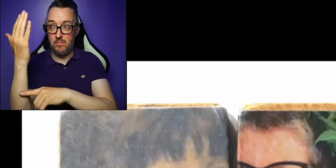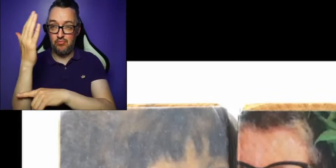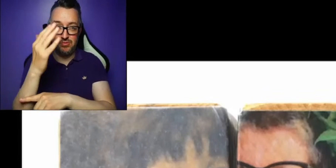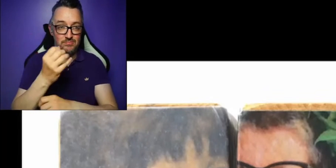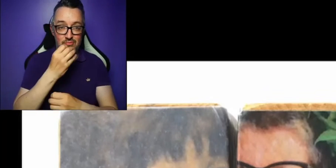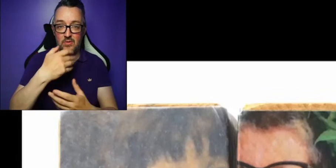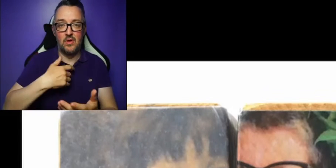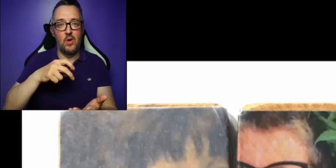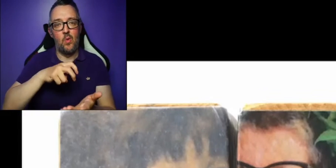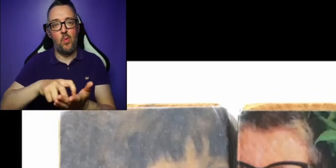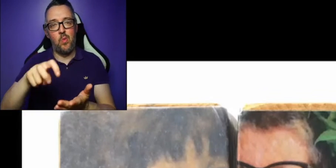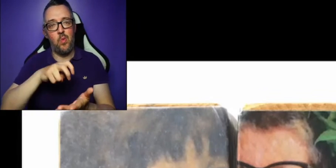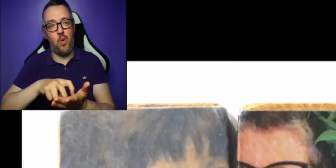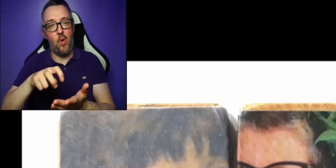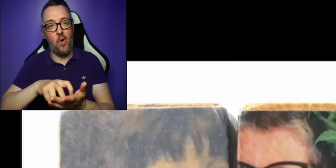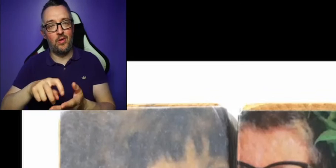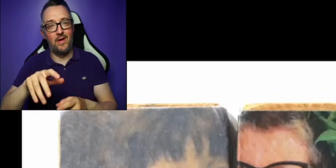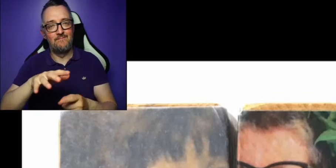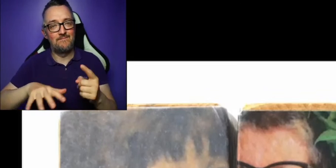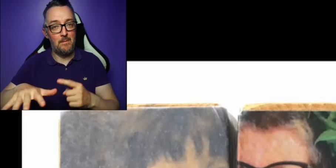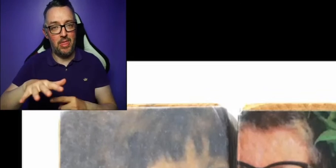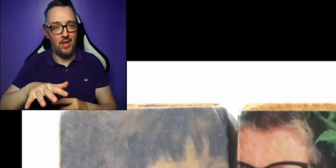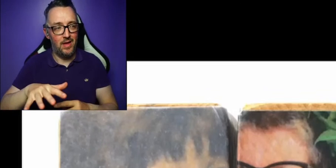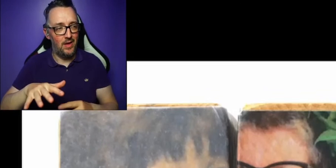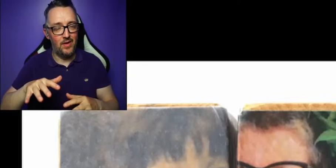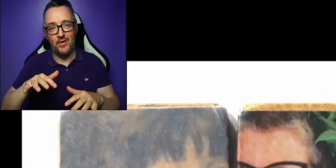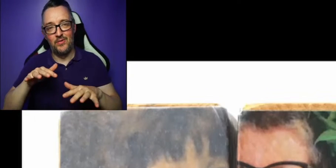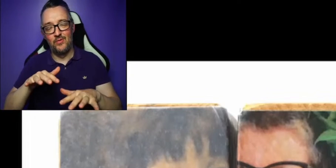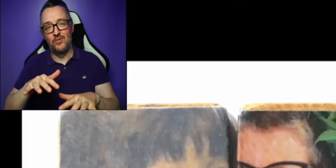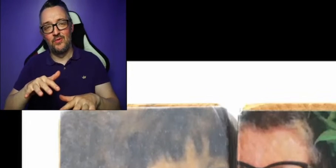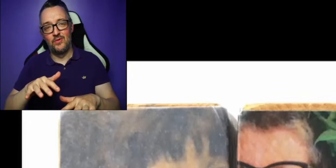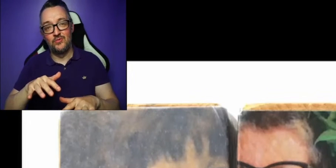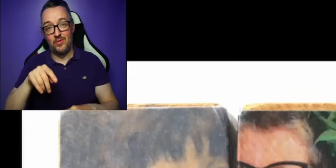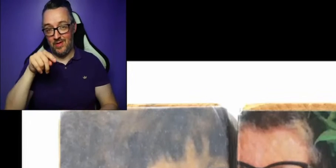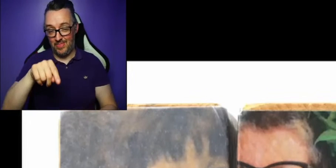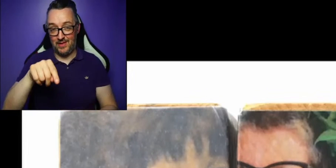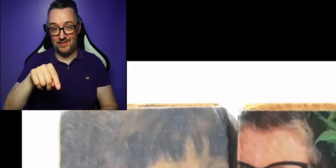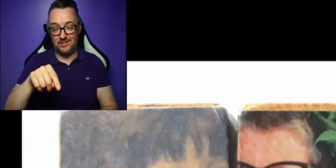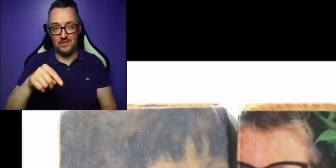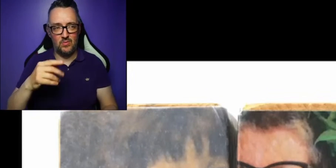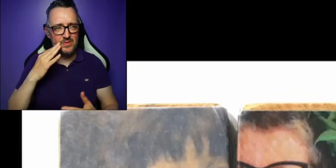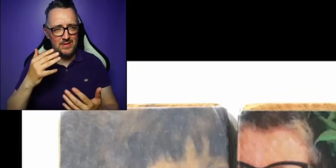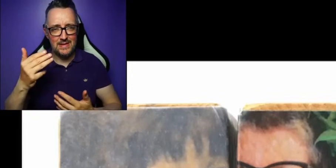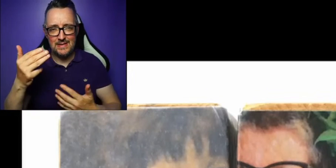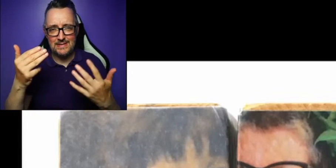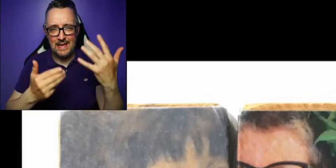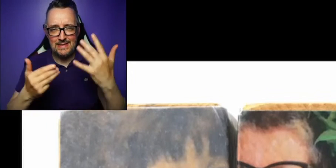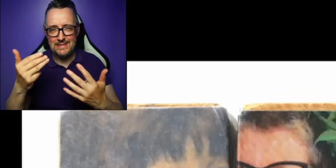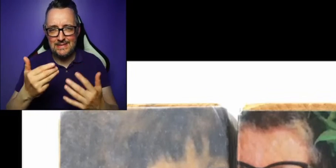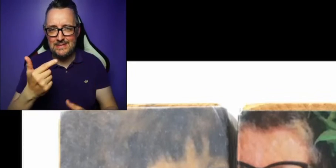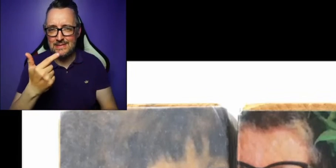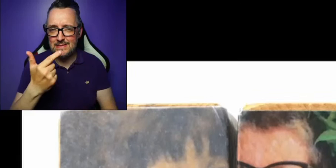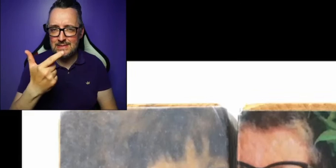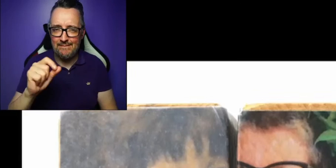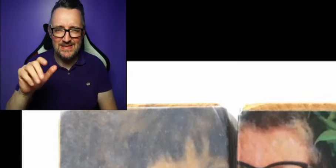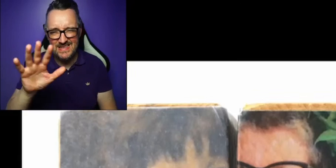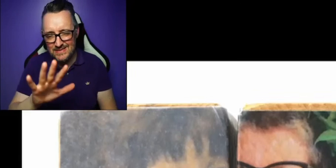we used to walk there as a family. And this is, you know, from the